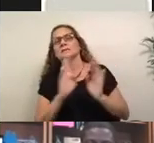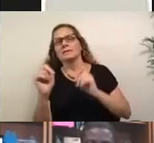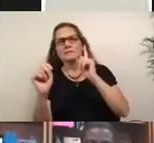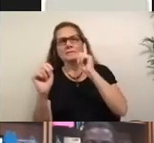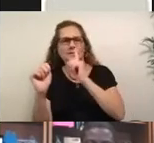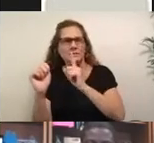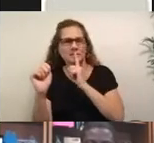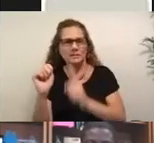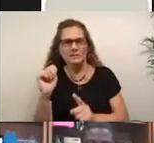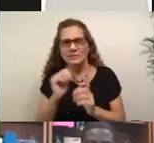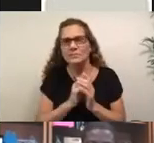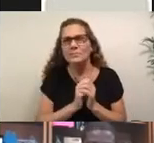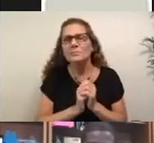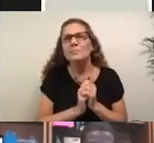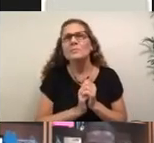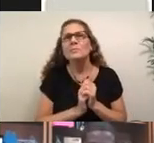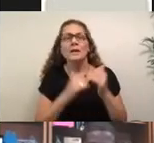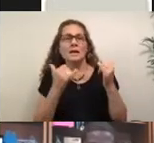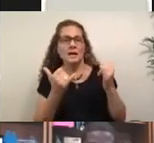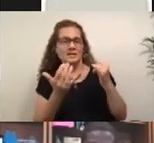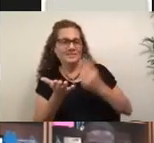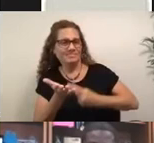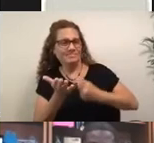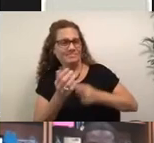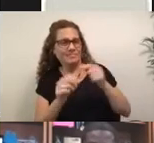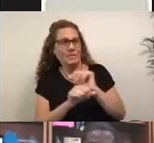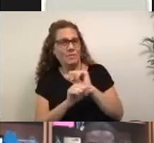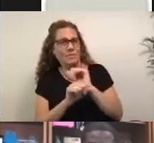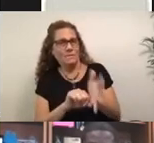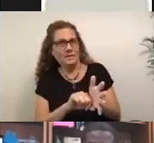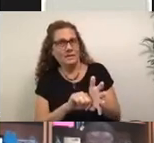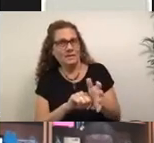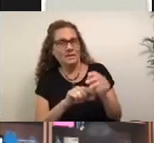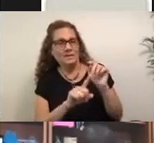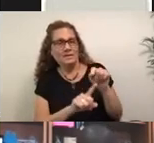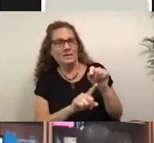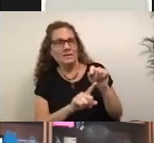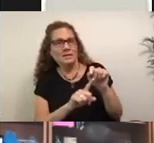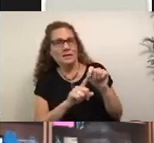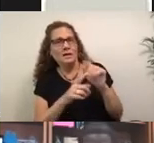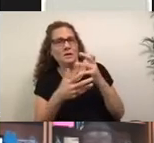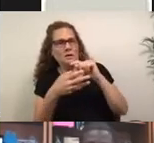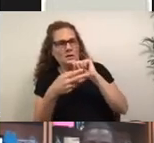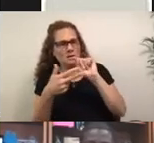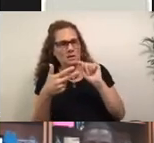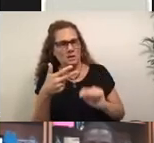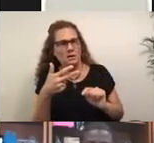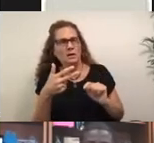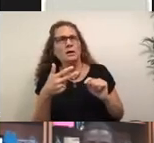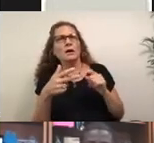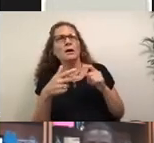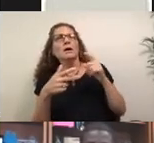metrics, there is some reason for concern here. And I think you'll hear from Dr. Weston and others that unfortunately the numbers